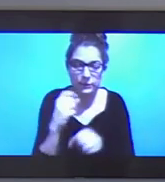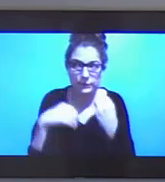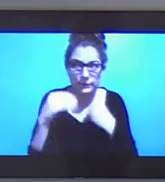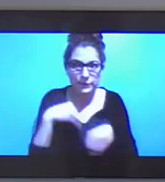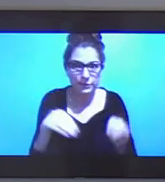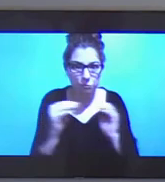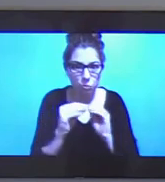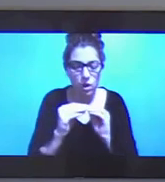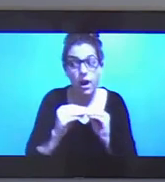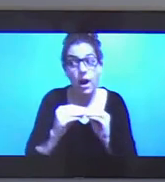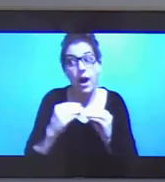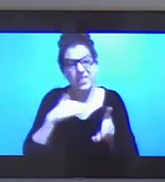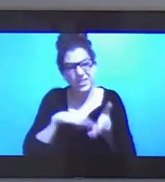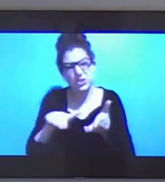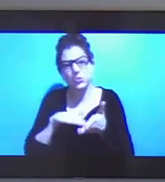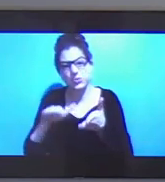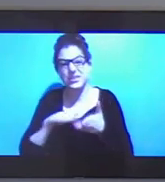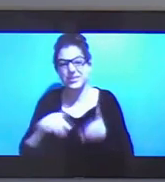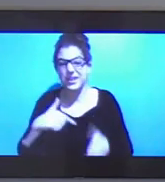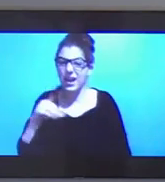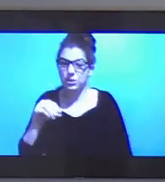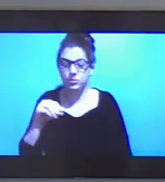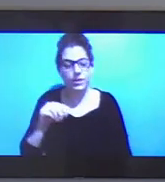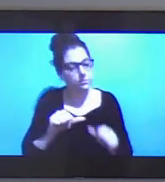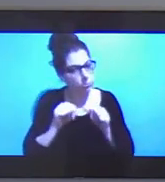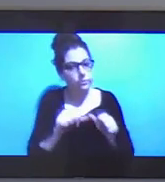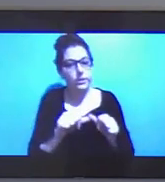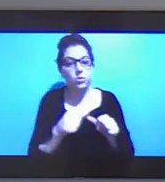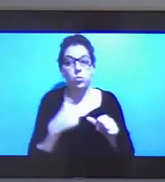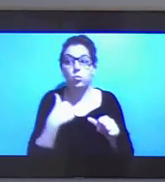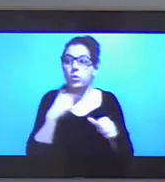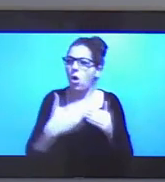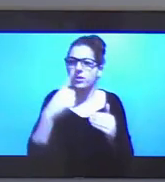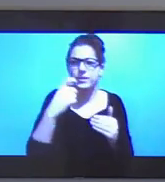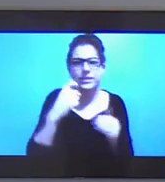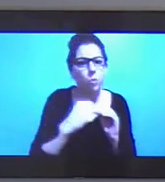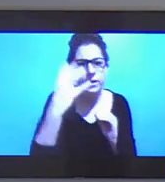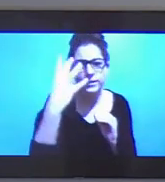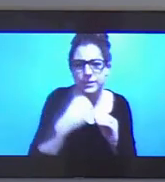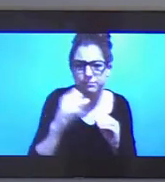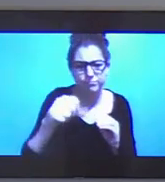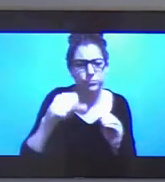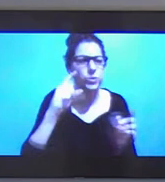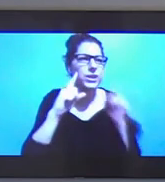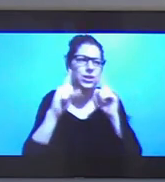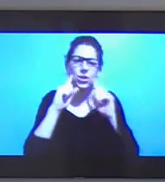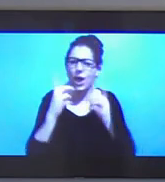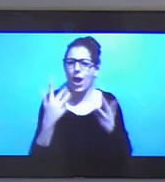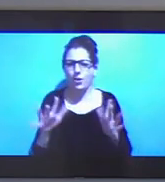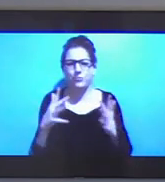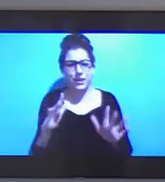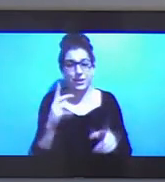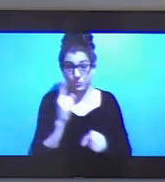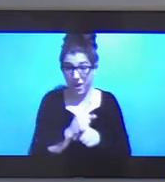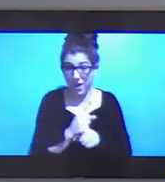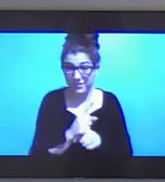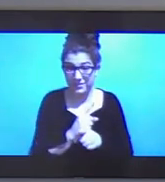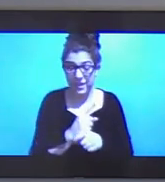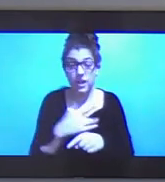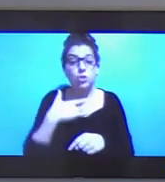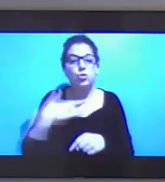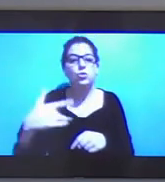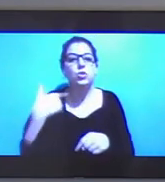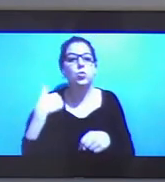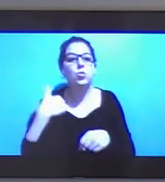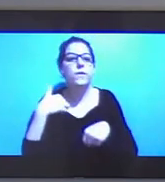else. That's part of it. We all need to get enough sleep, sure. But we hear all this already, don't we? And usually we focus on the cares